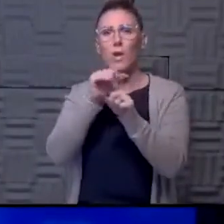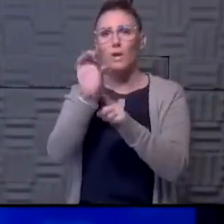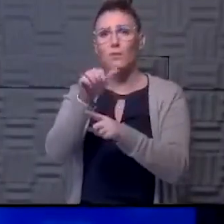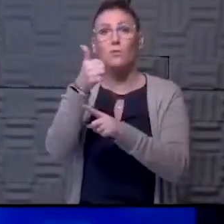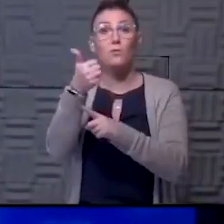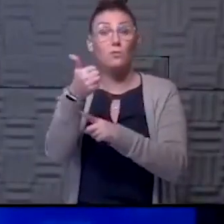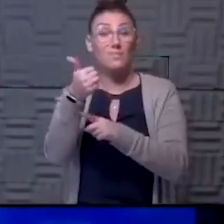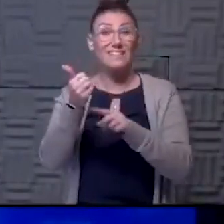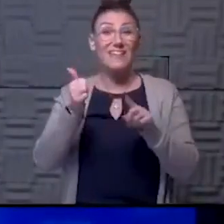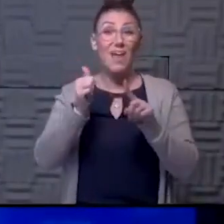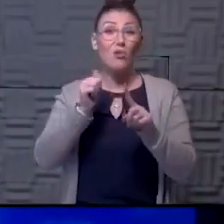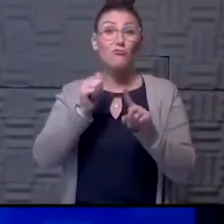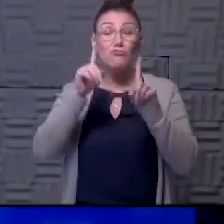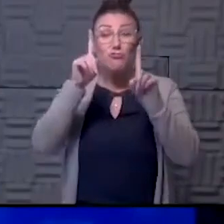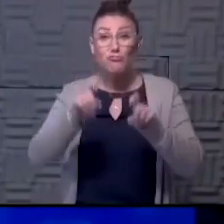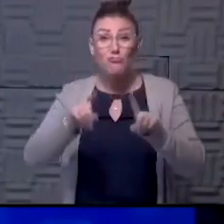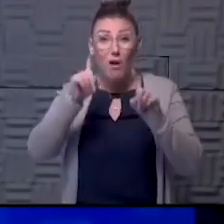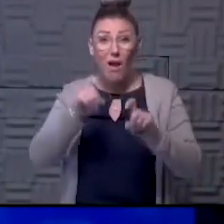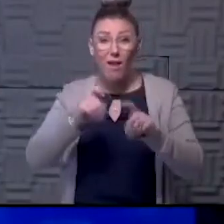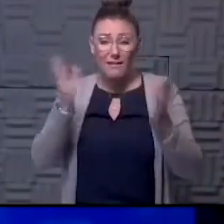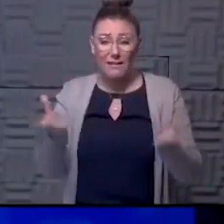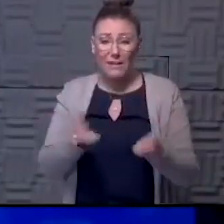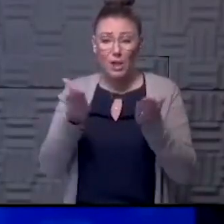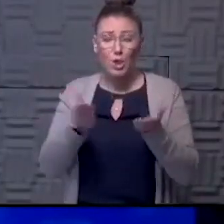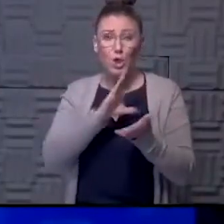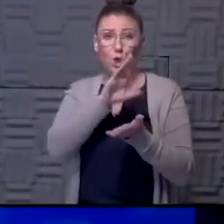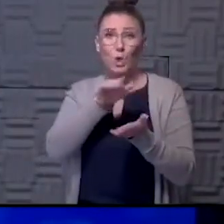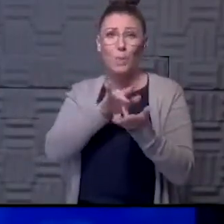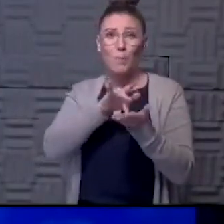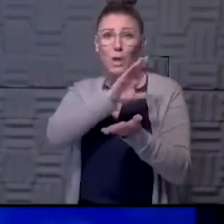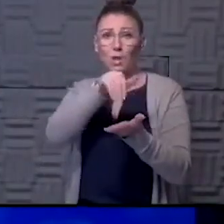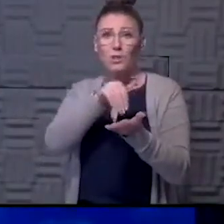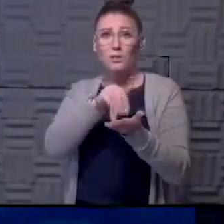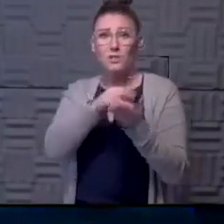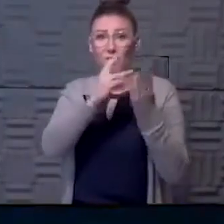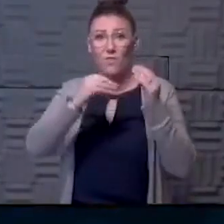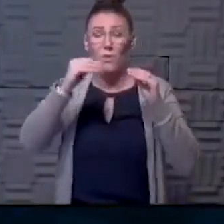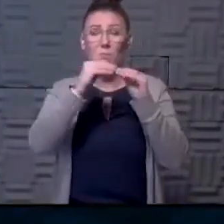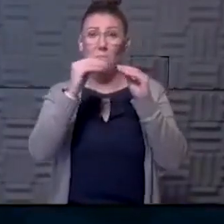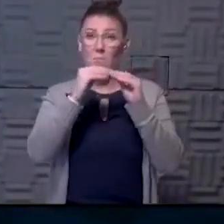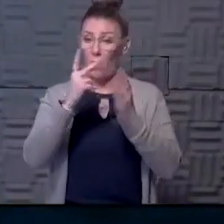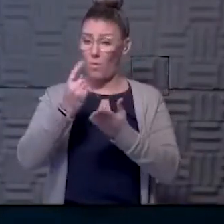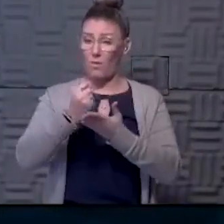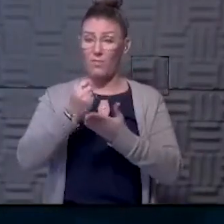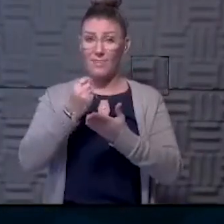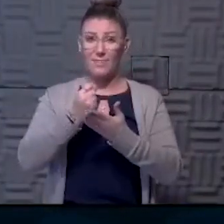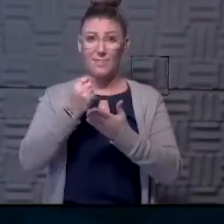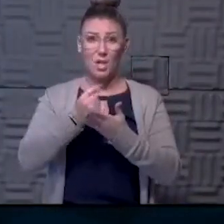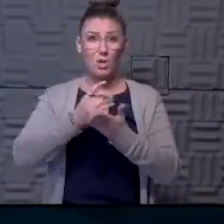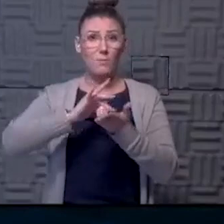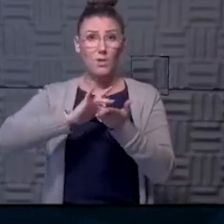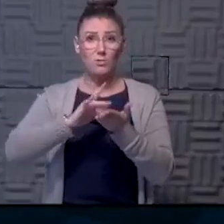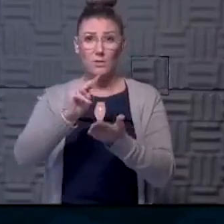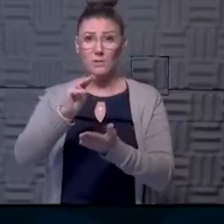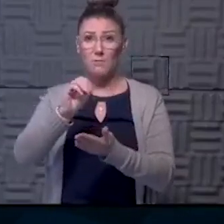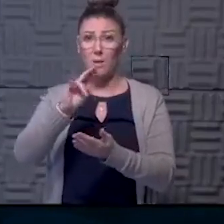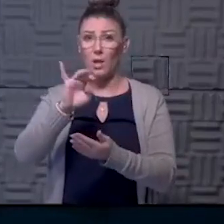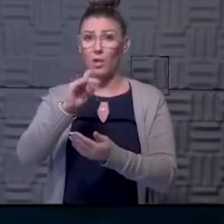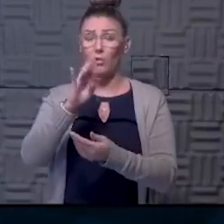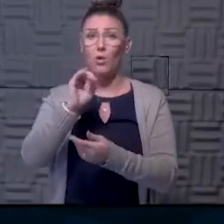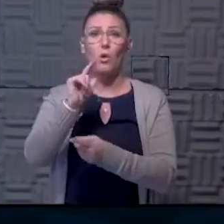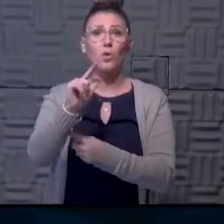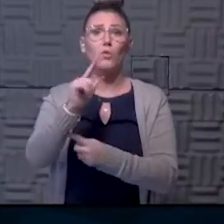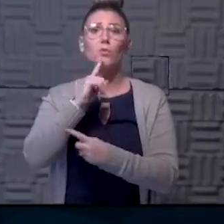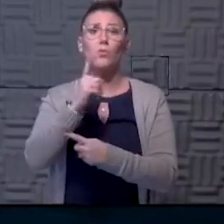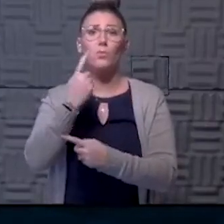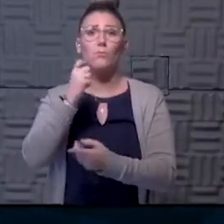another trial underway here at the medical center for more antibody monoclonal therapy drugs. So we have the two that are approved